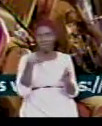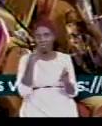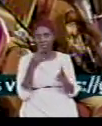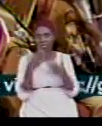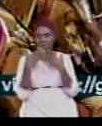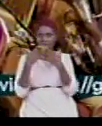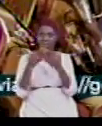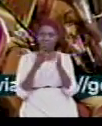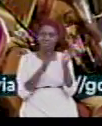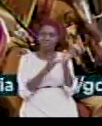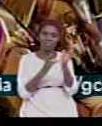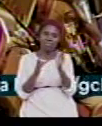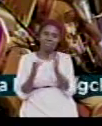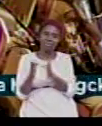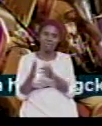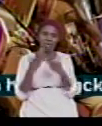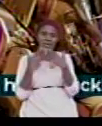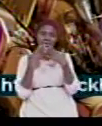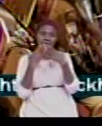thank you,